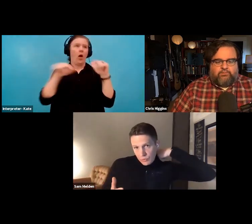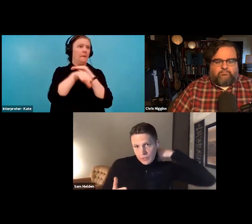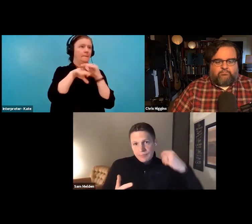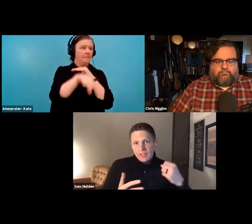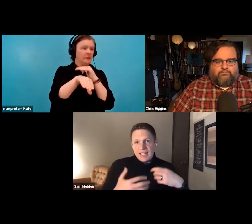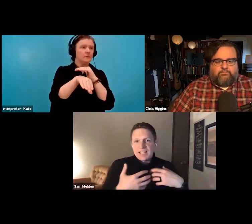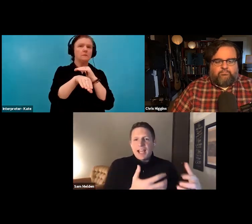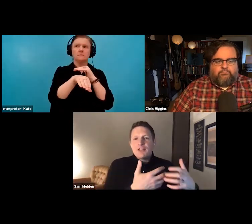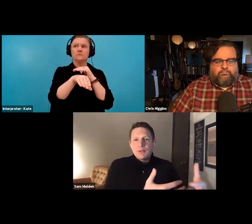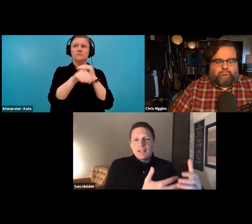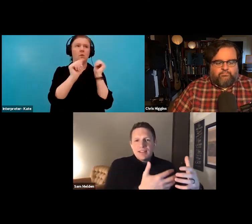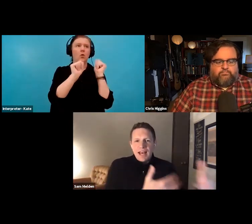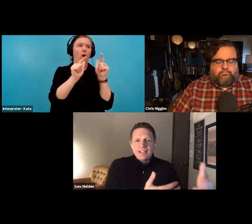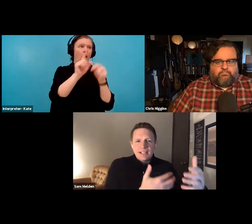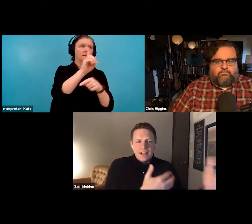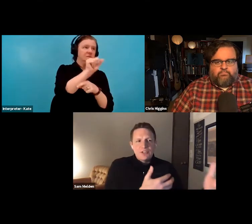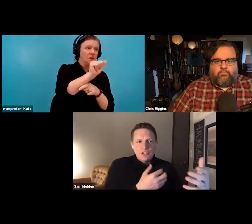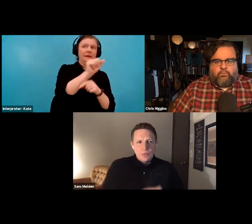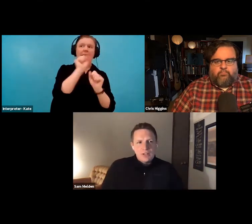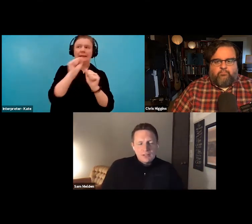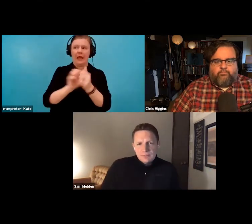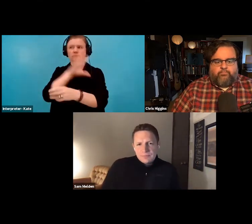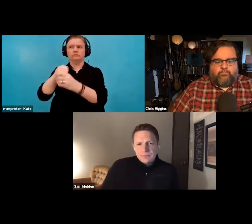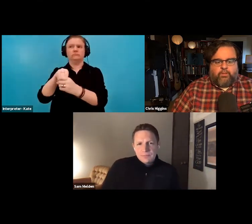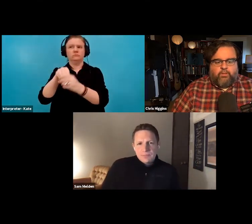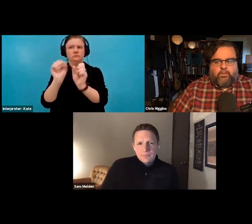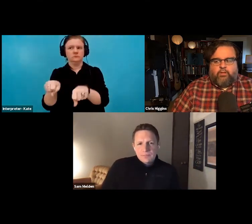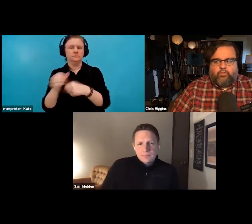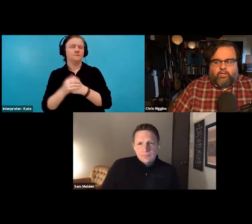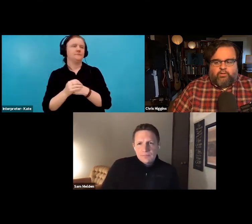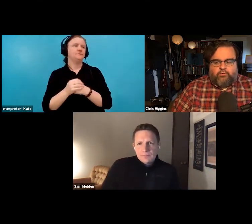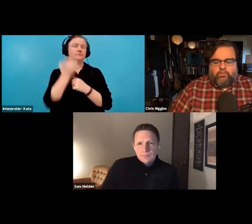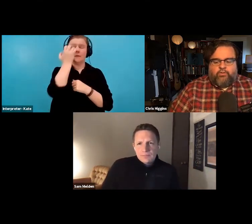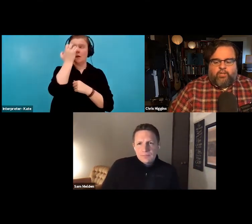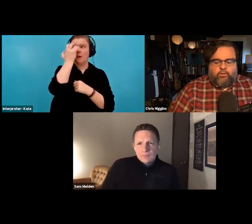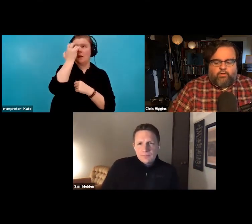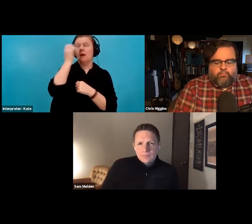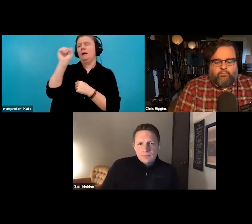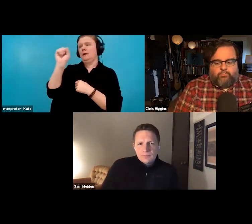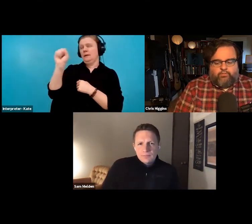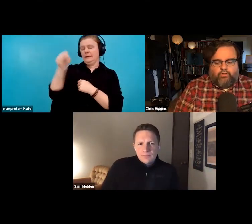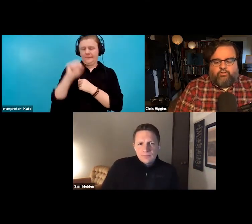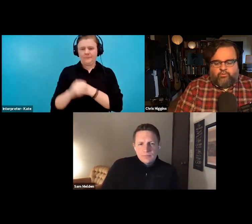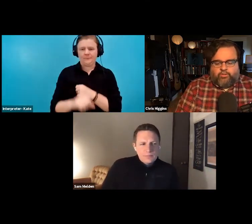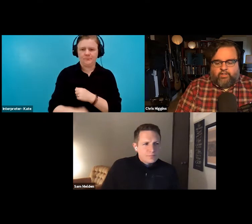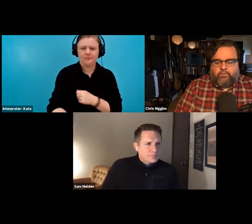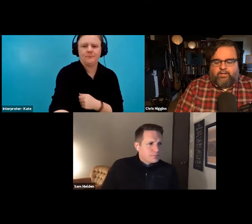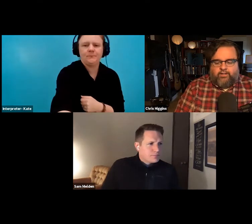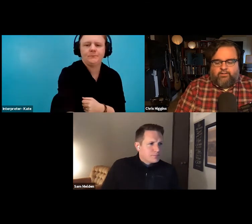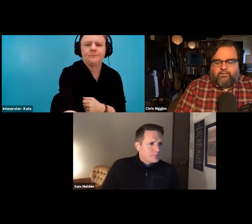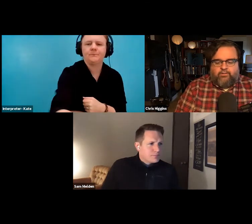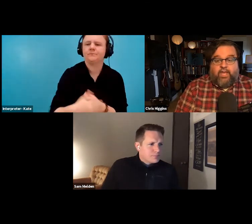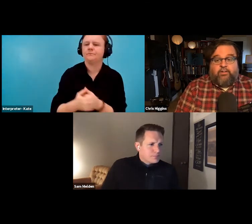to engage with that technology as well. Right. So I think the way I want to start to answer that is